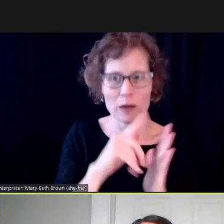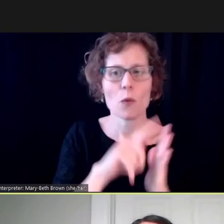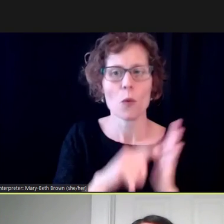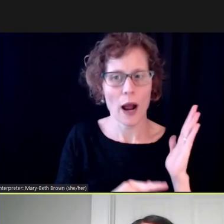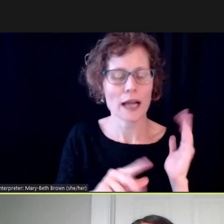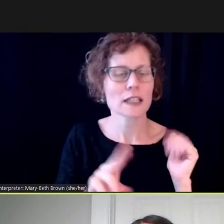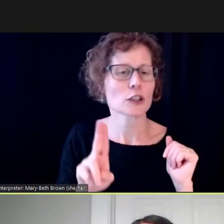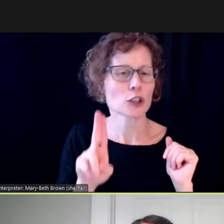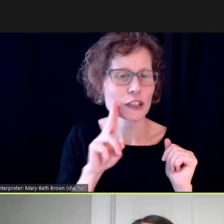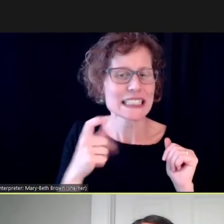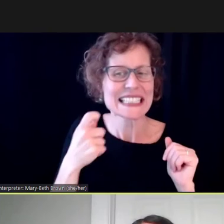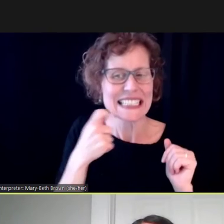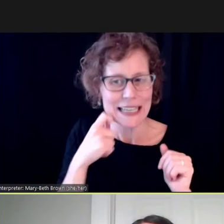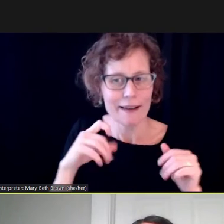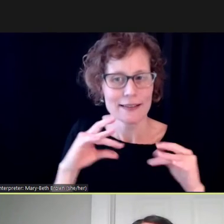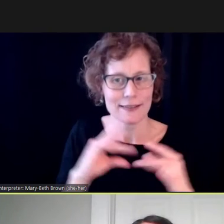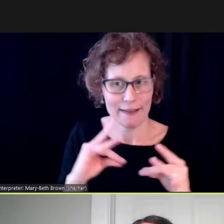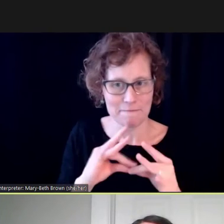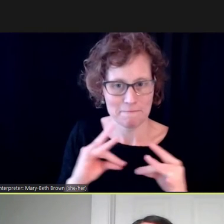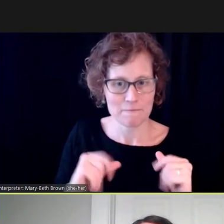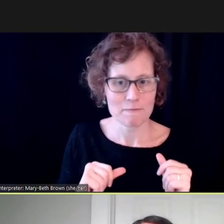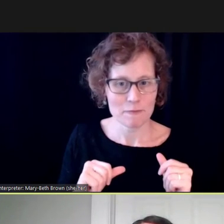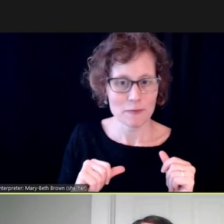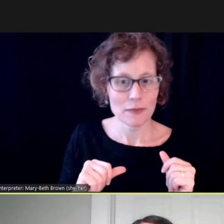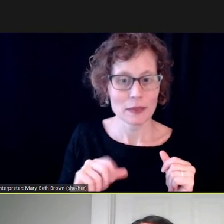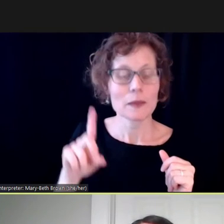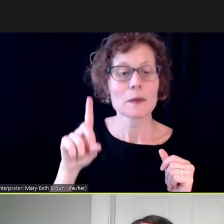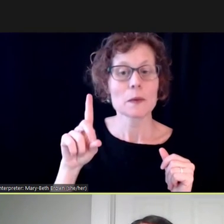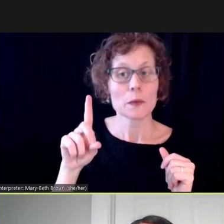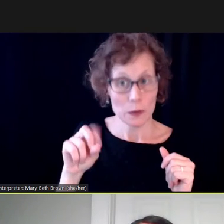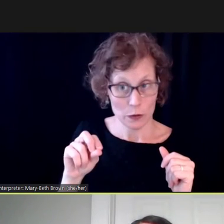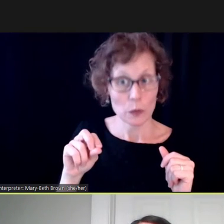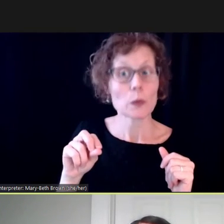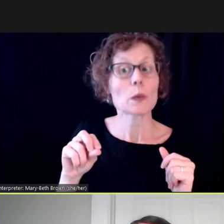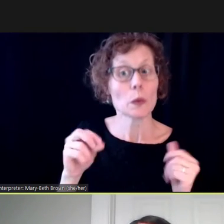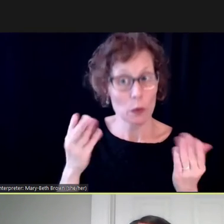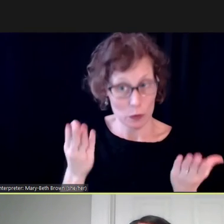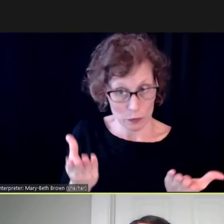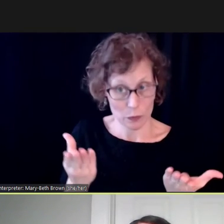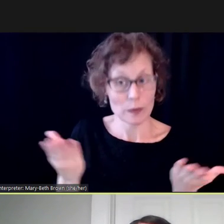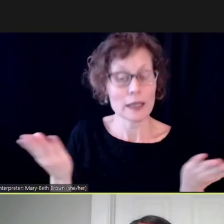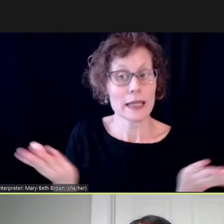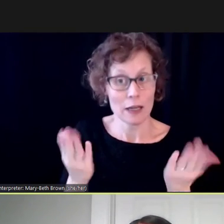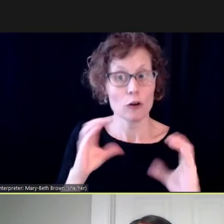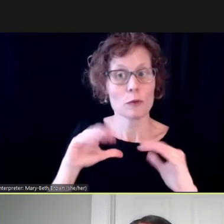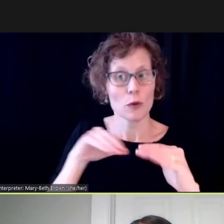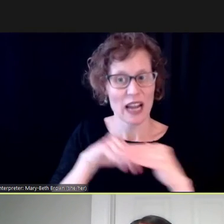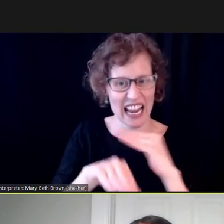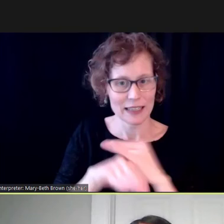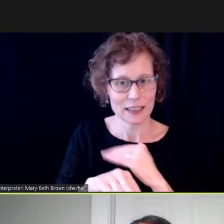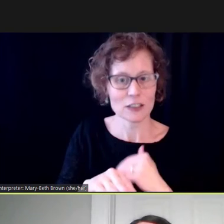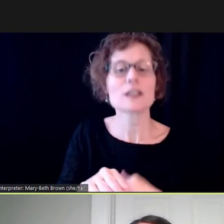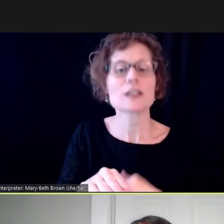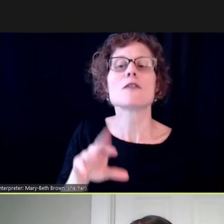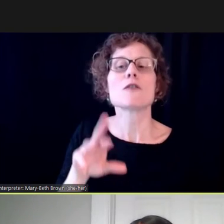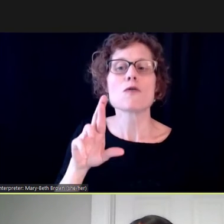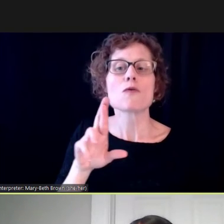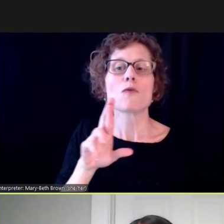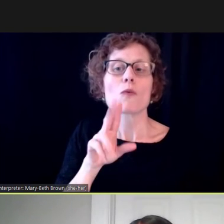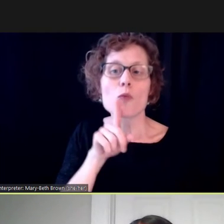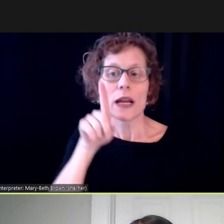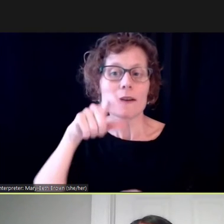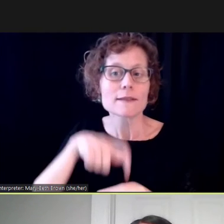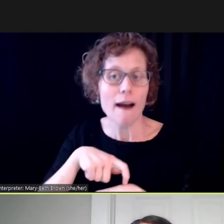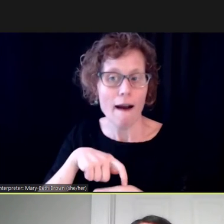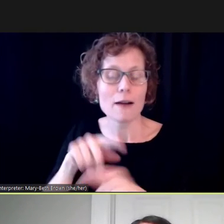what Ashila just mentioned, that we do have communication access real-time translation CART